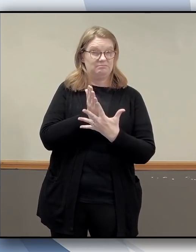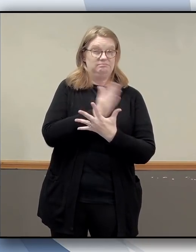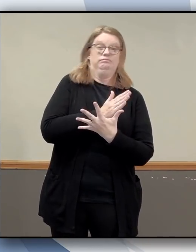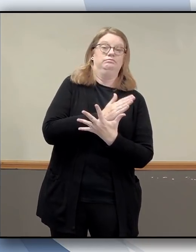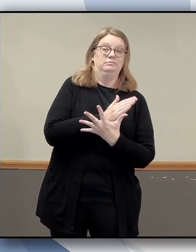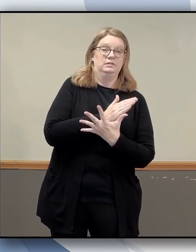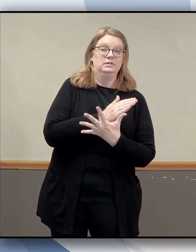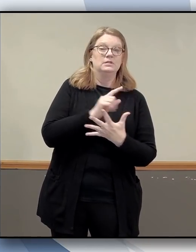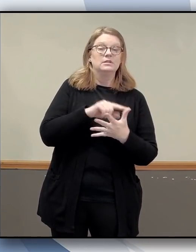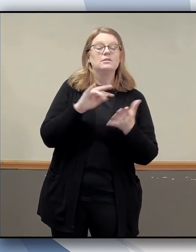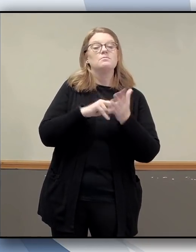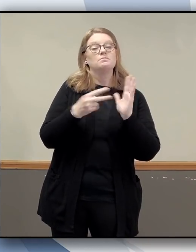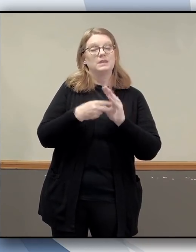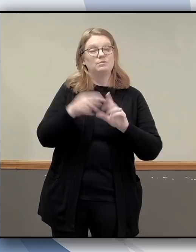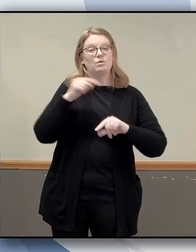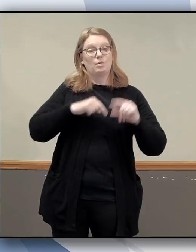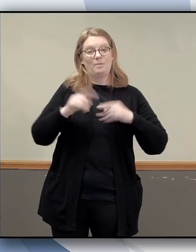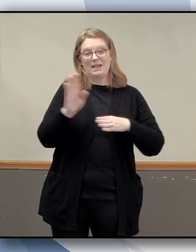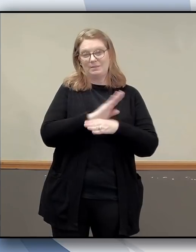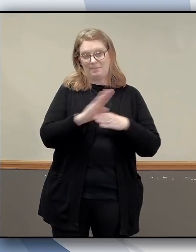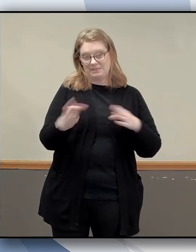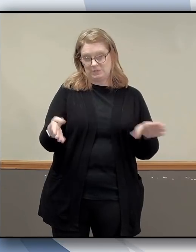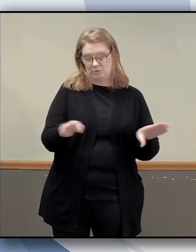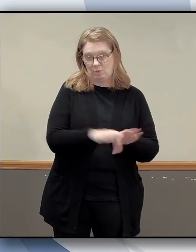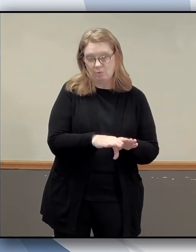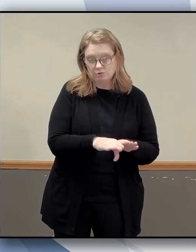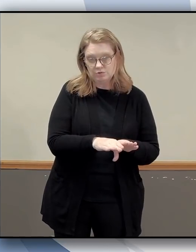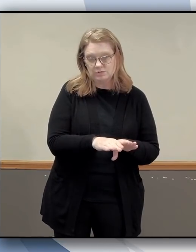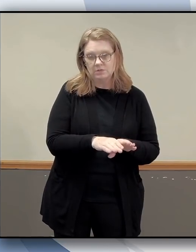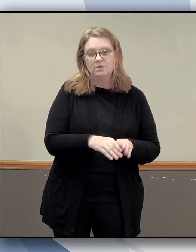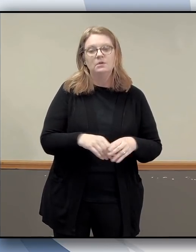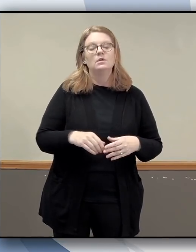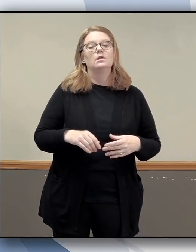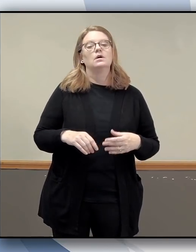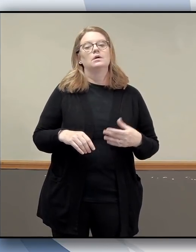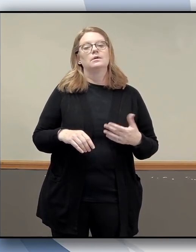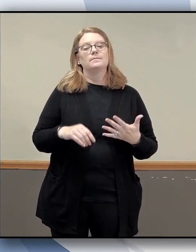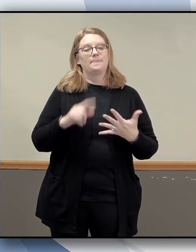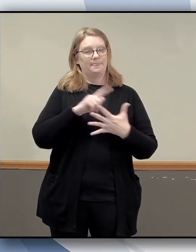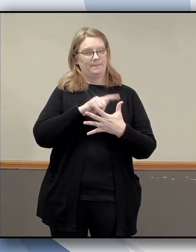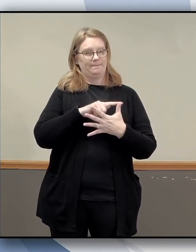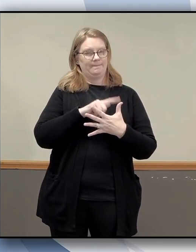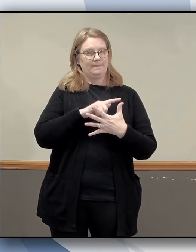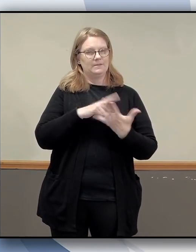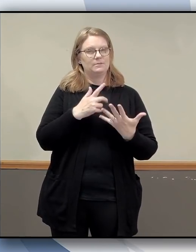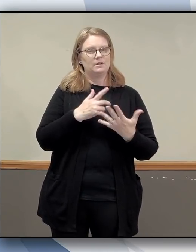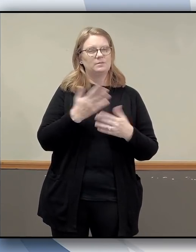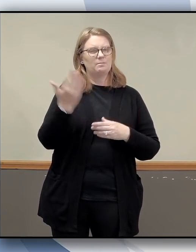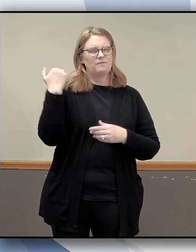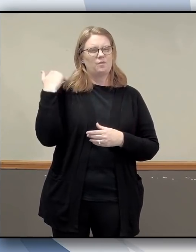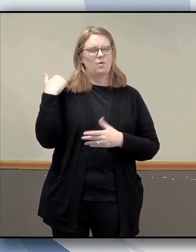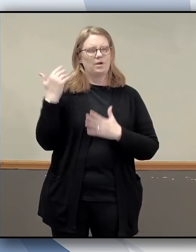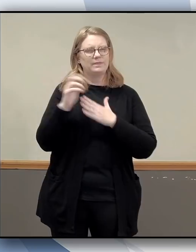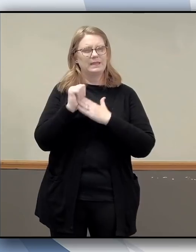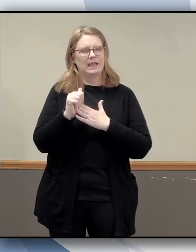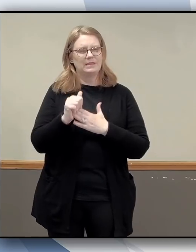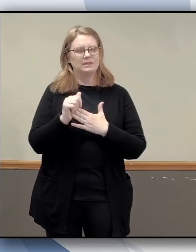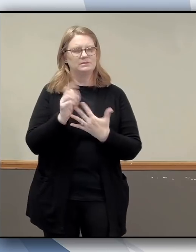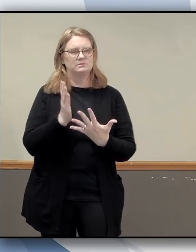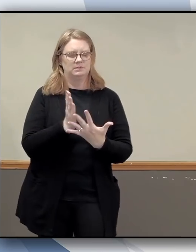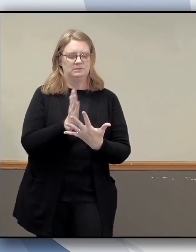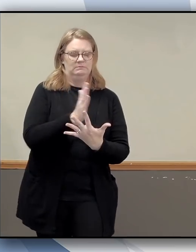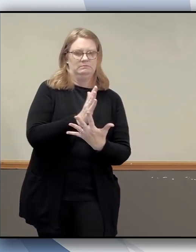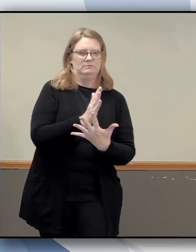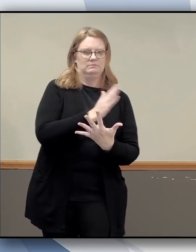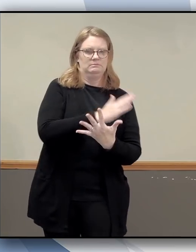will move back into having to do business closures. Previously, under the previous guidelines, when we got into the high or orange